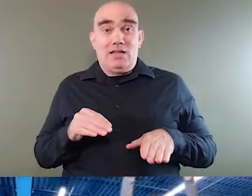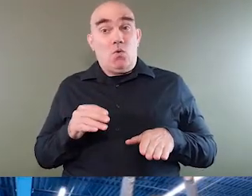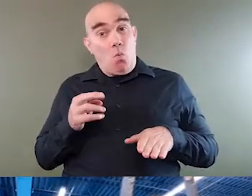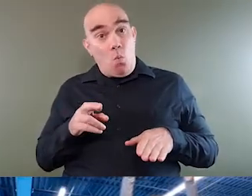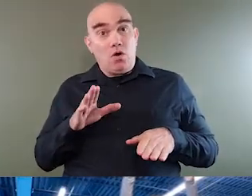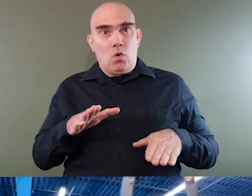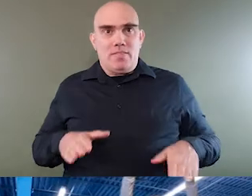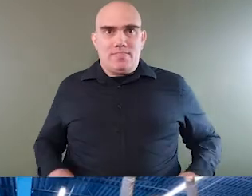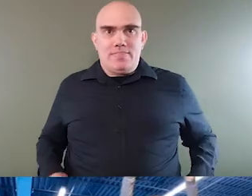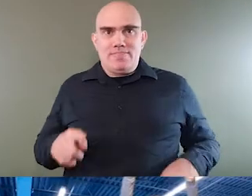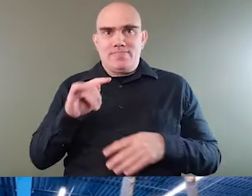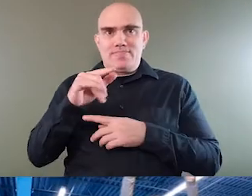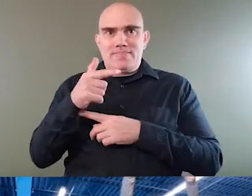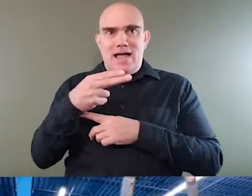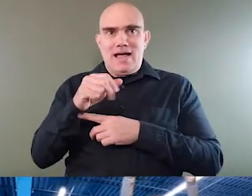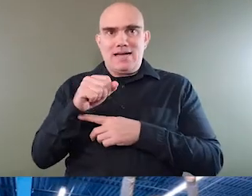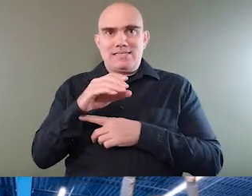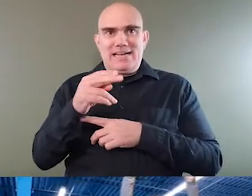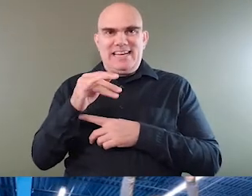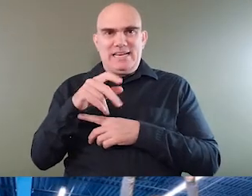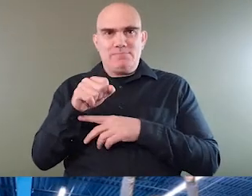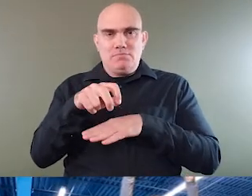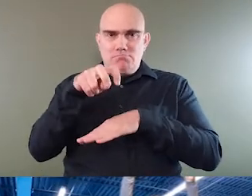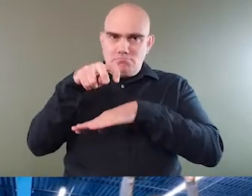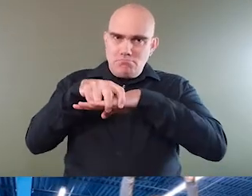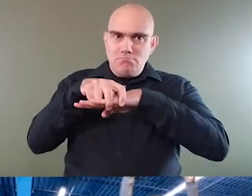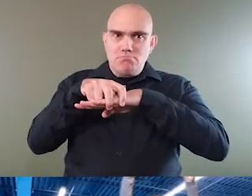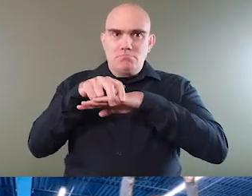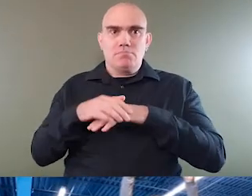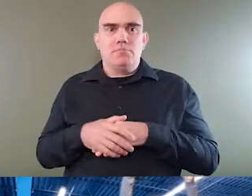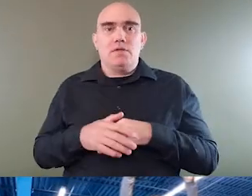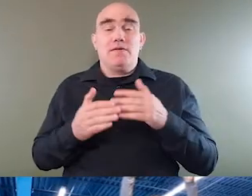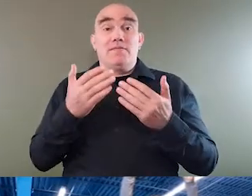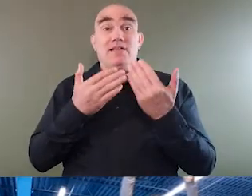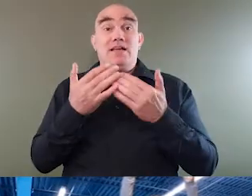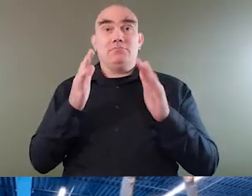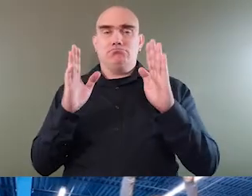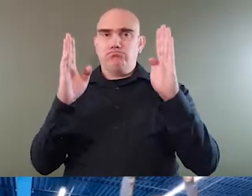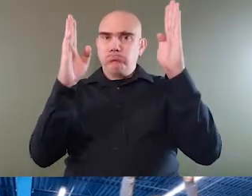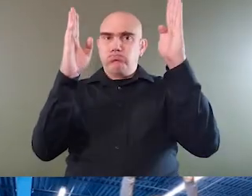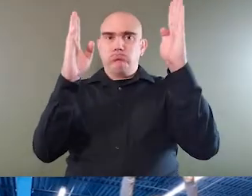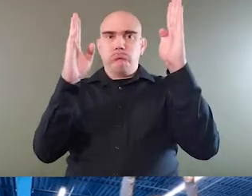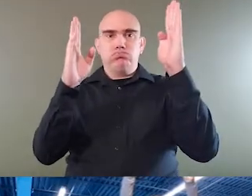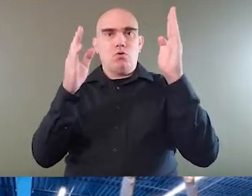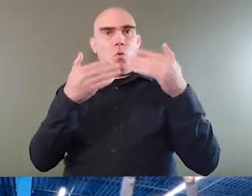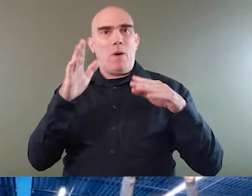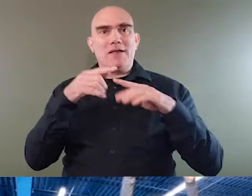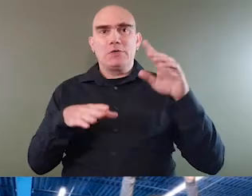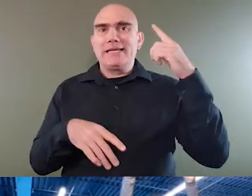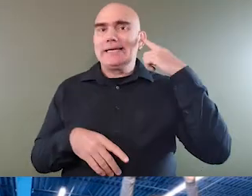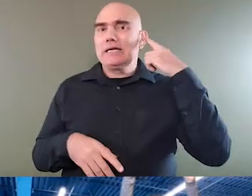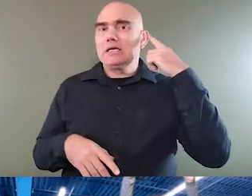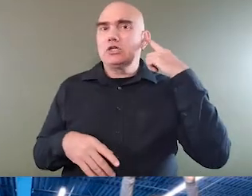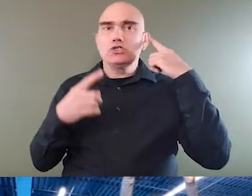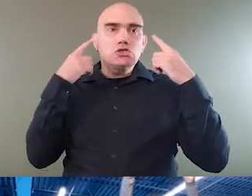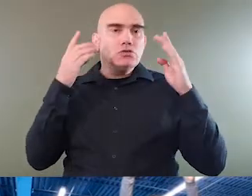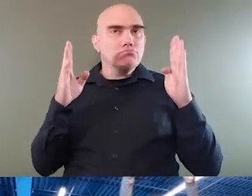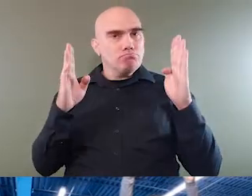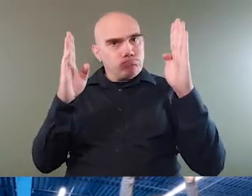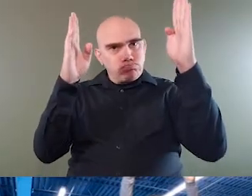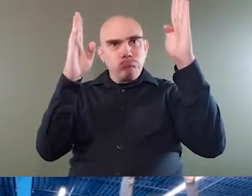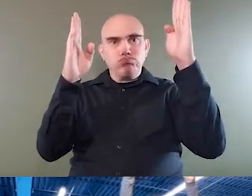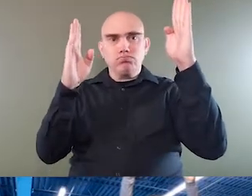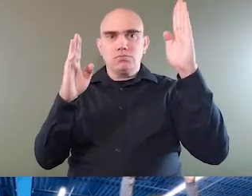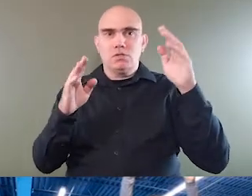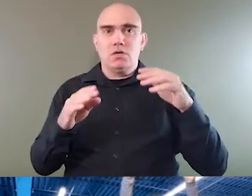hips planted in your chair. Fingers reaching, shoulders down, away from your ears. Notice David's great posture